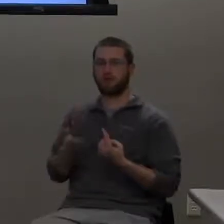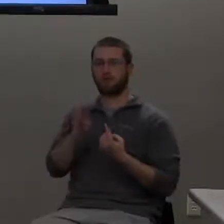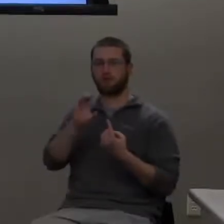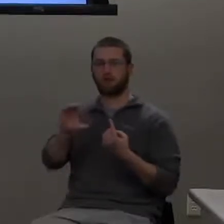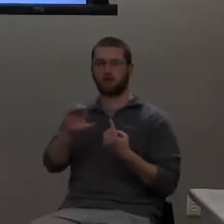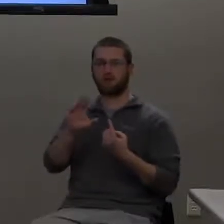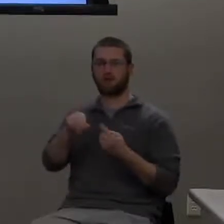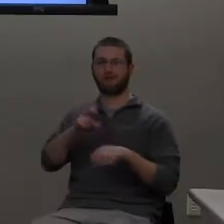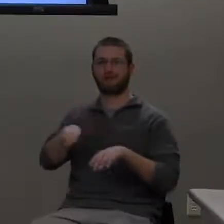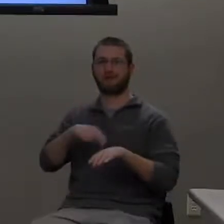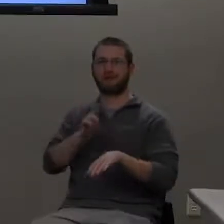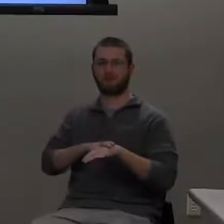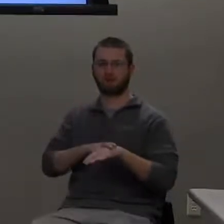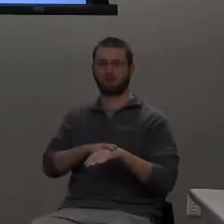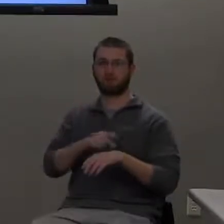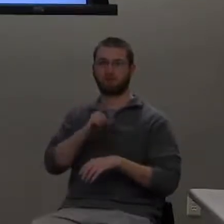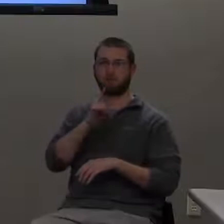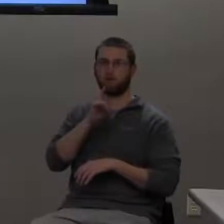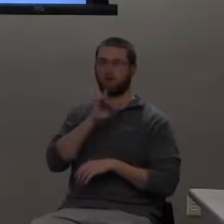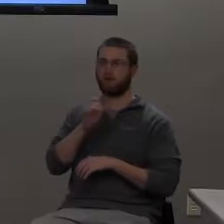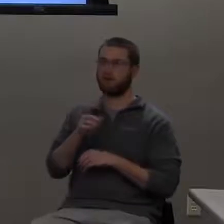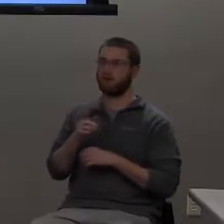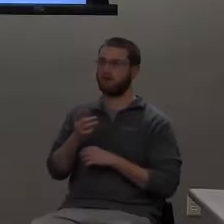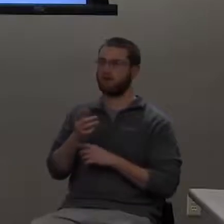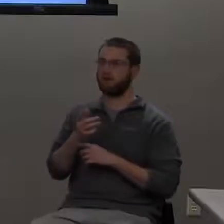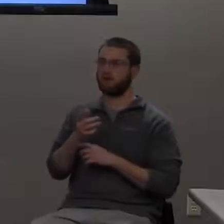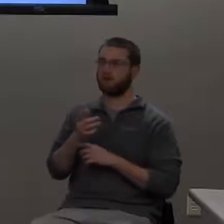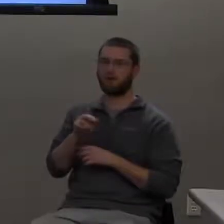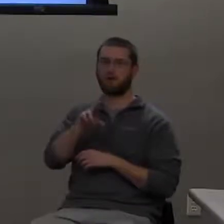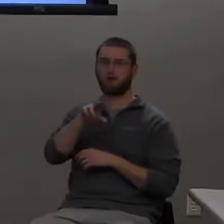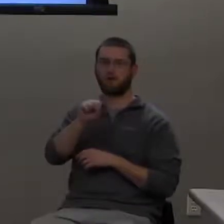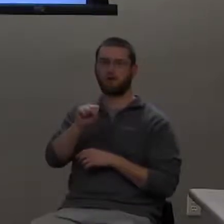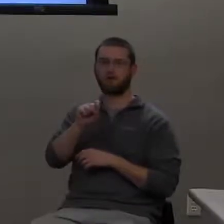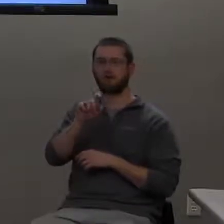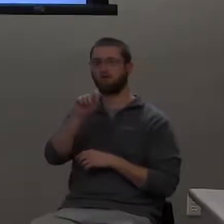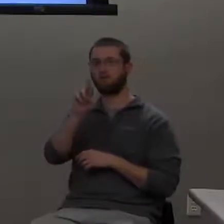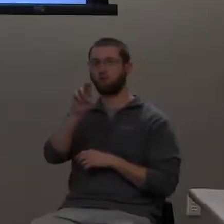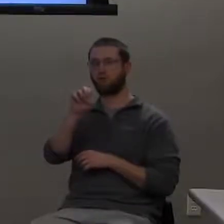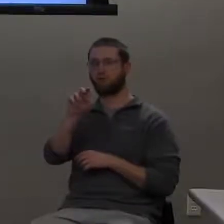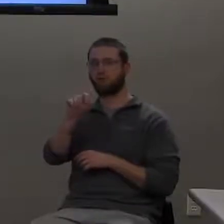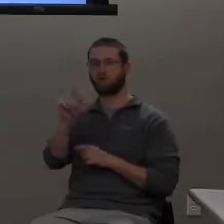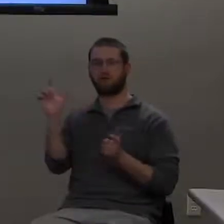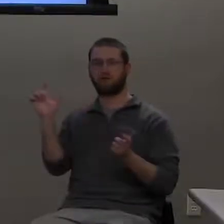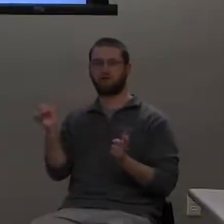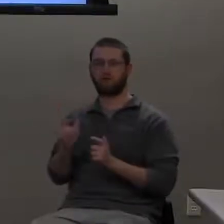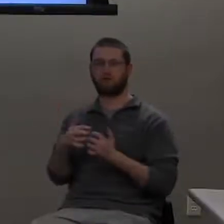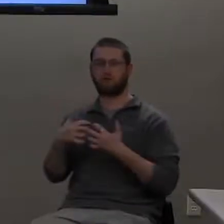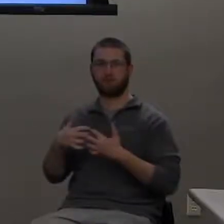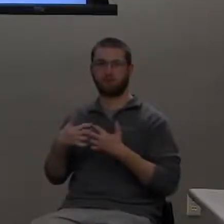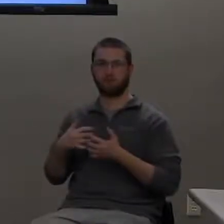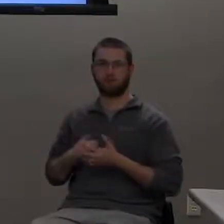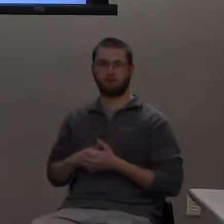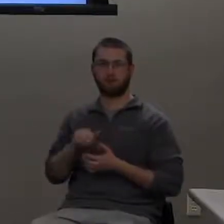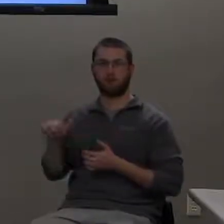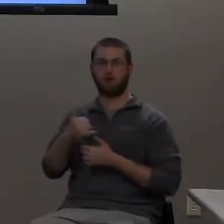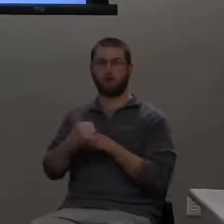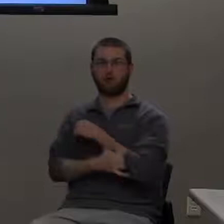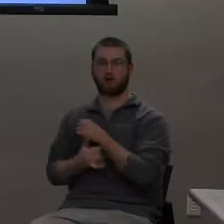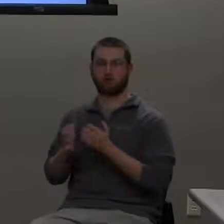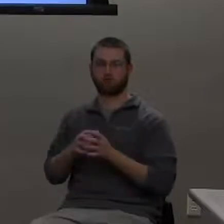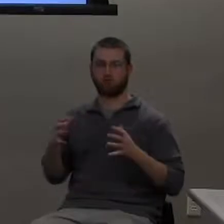is a national trend, and frankly, a United States trend. Maybe not so much in some other countries in the world,